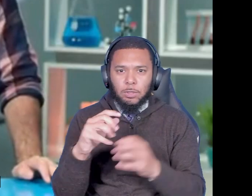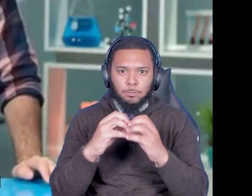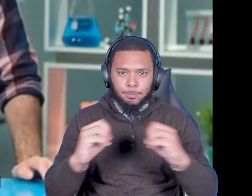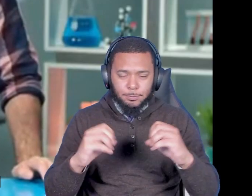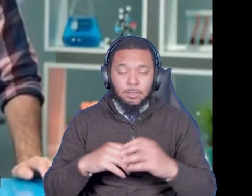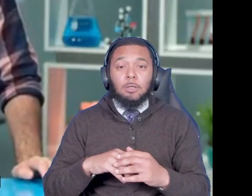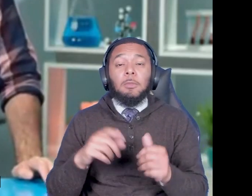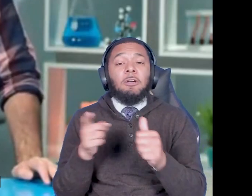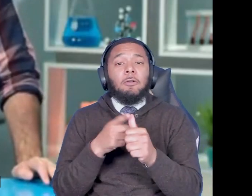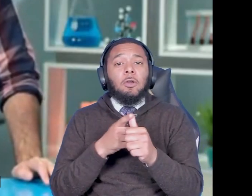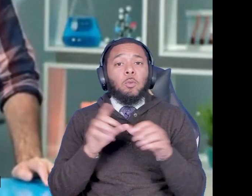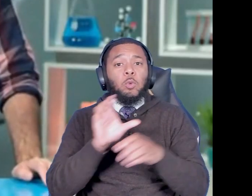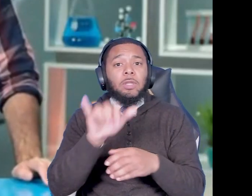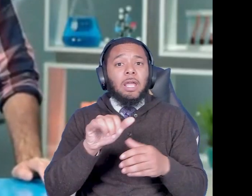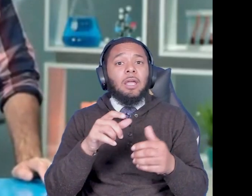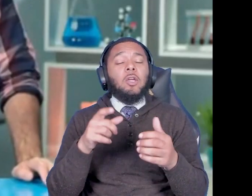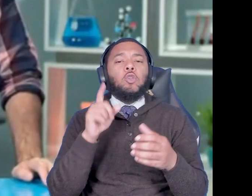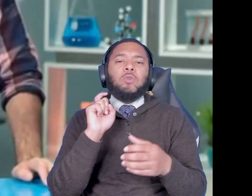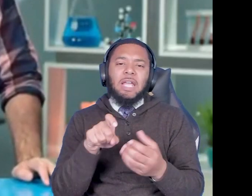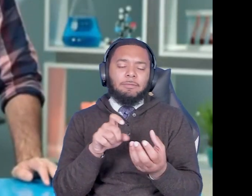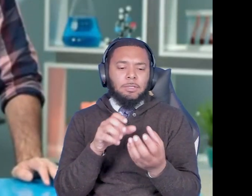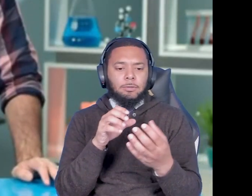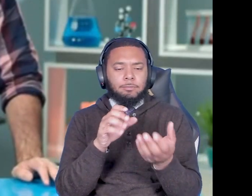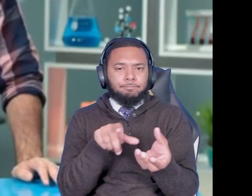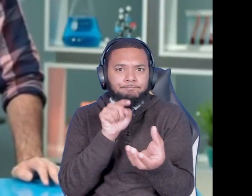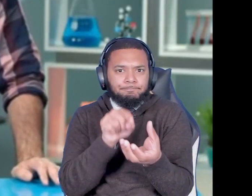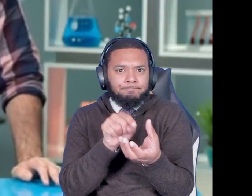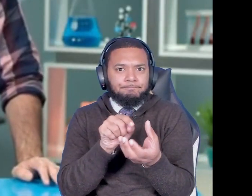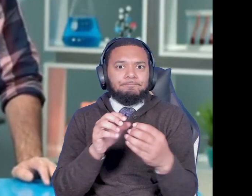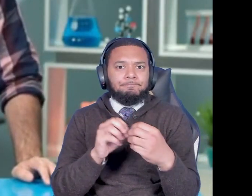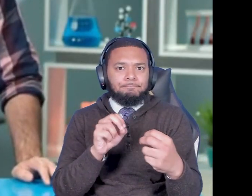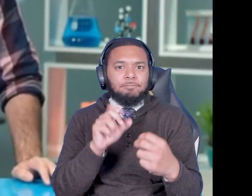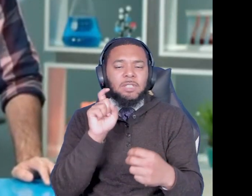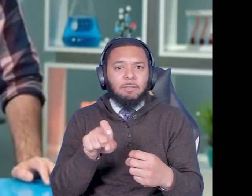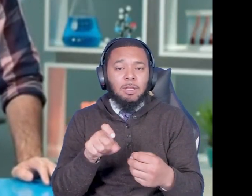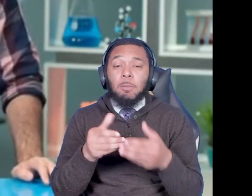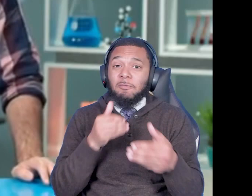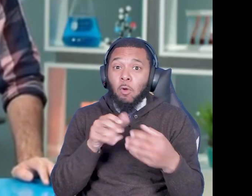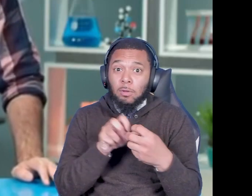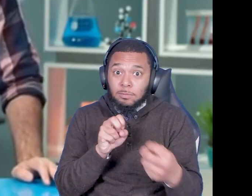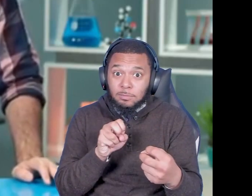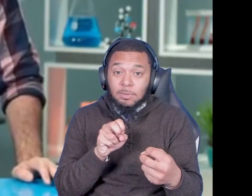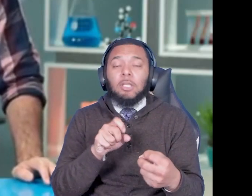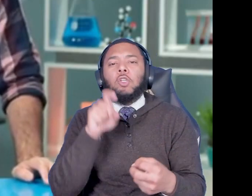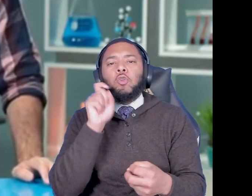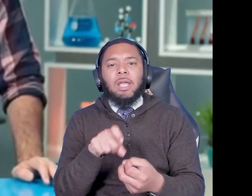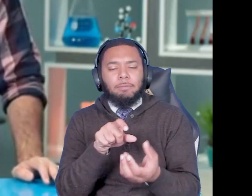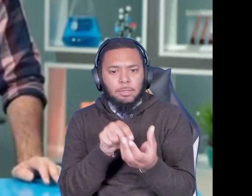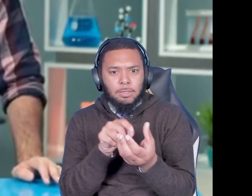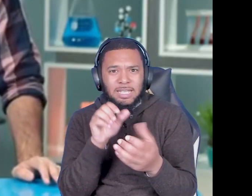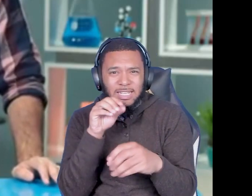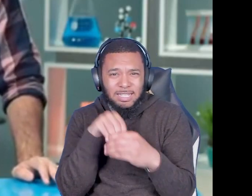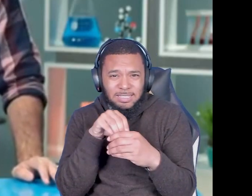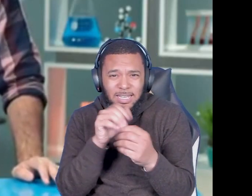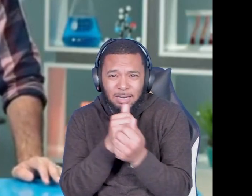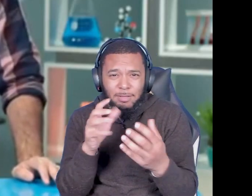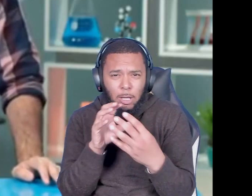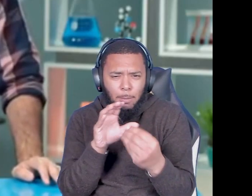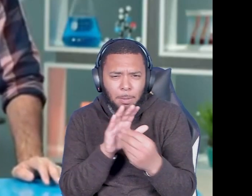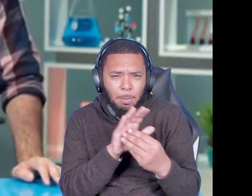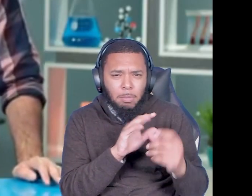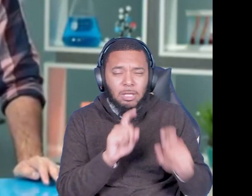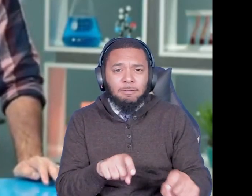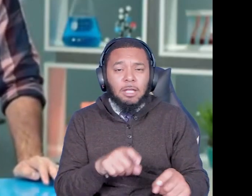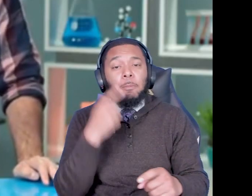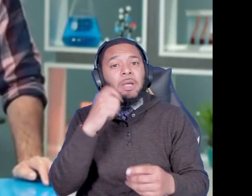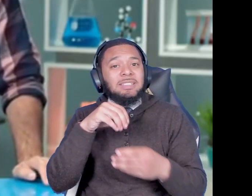the nucleus, and before we can divide the nucleus, we have to replicate everything inside of it, because remember, the nucleus contains DNA, which are